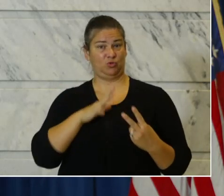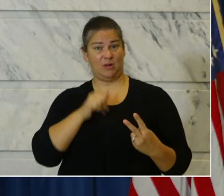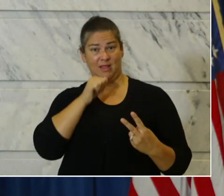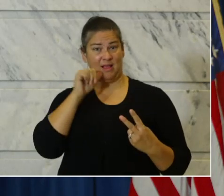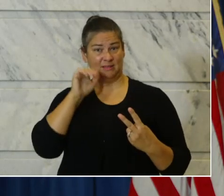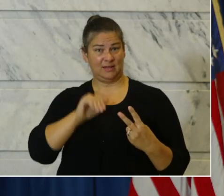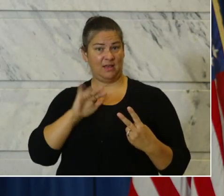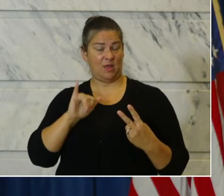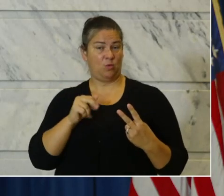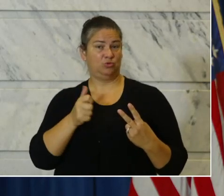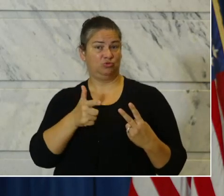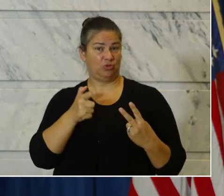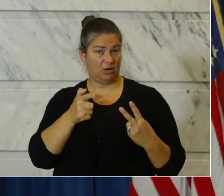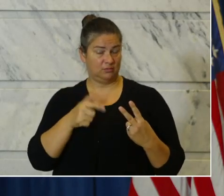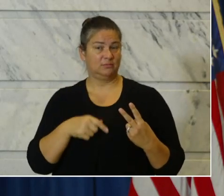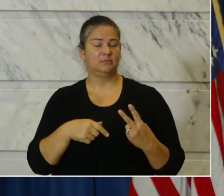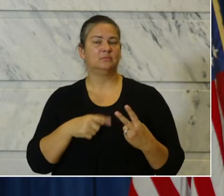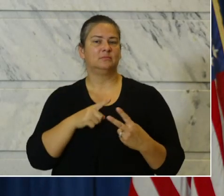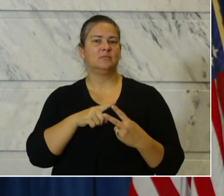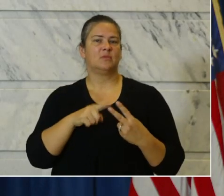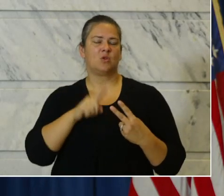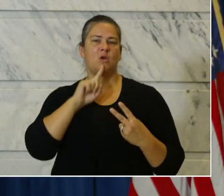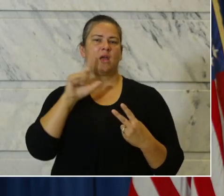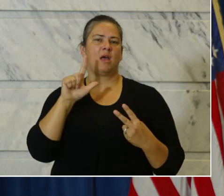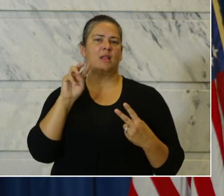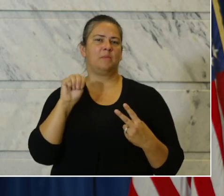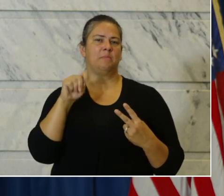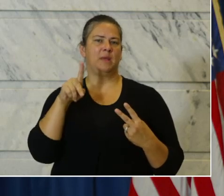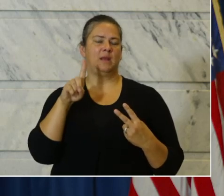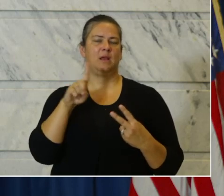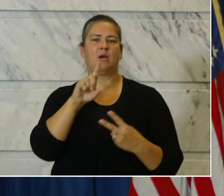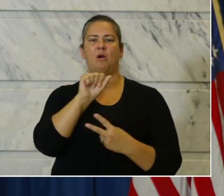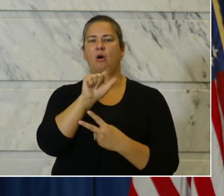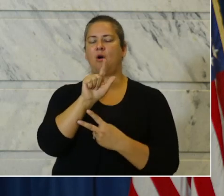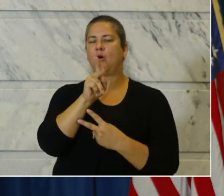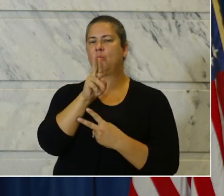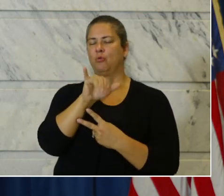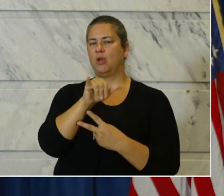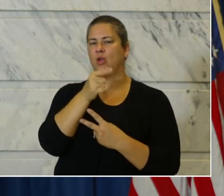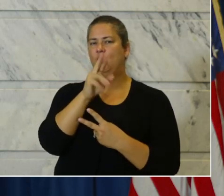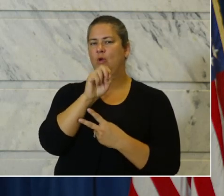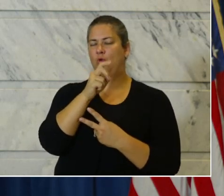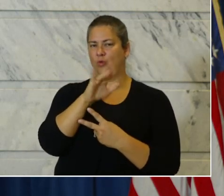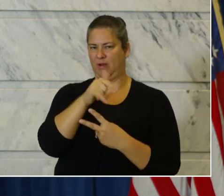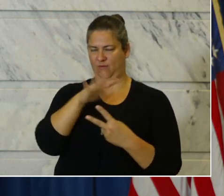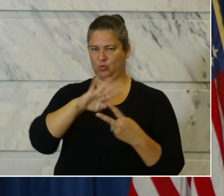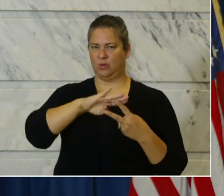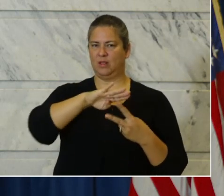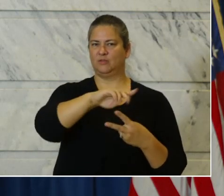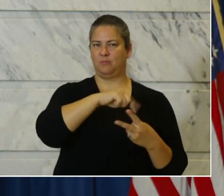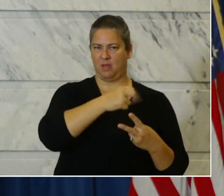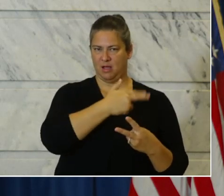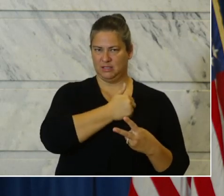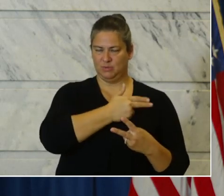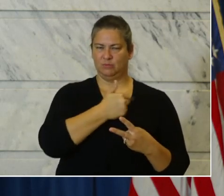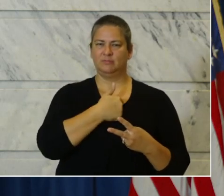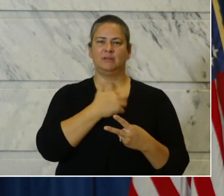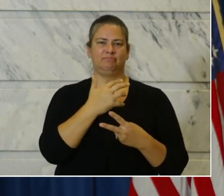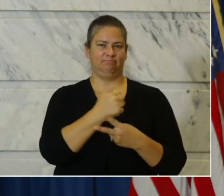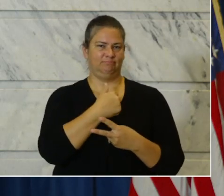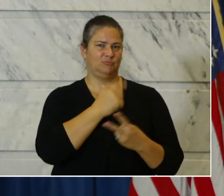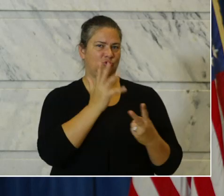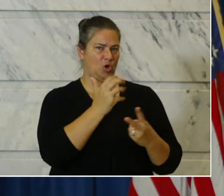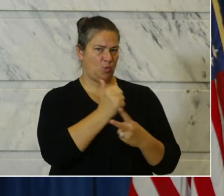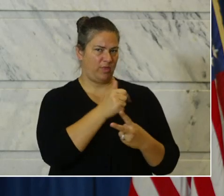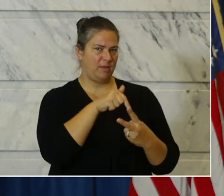were shot. They are LMPD Major Aubrey Gregory. He has been released from the hospital. I got a chance to talk to him